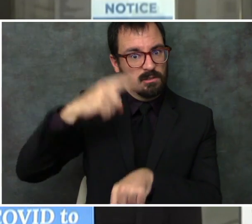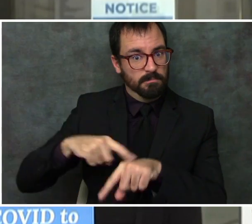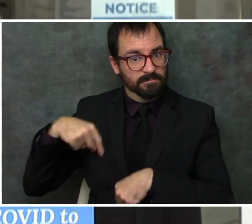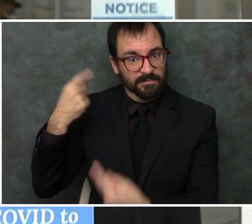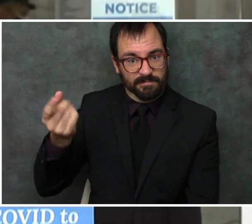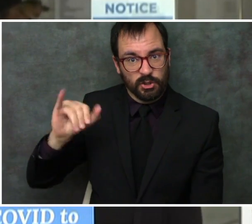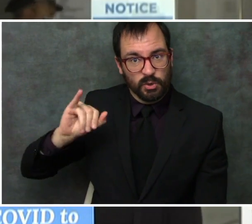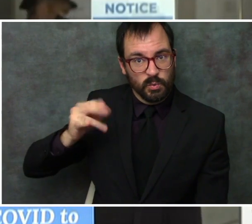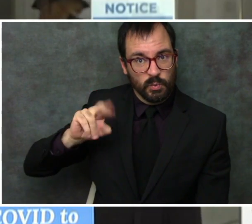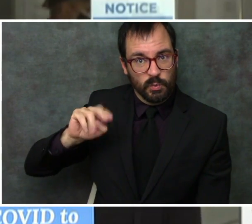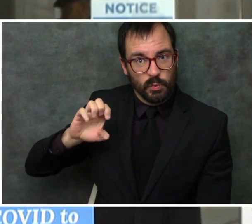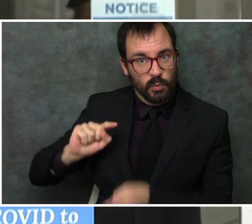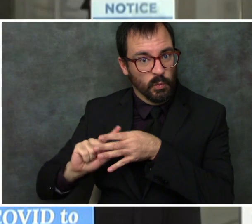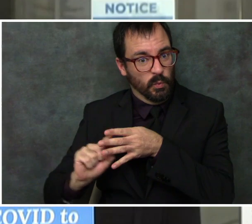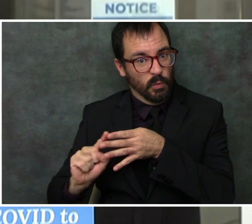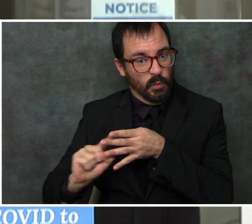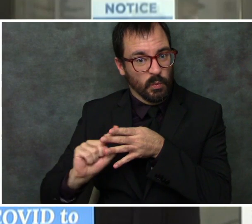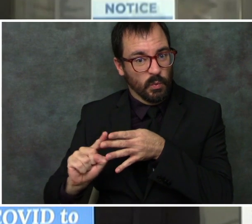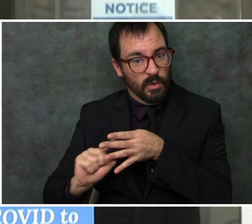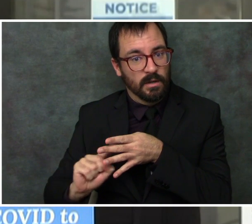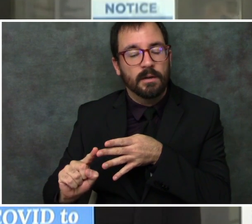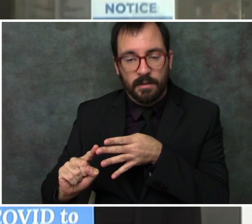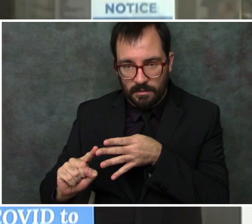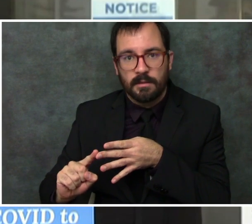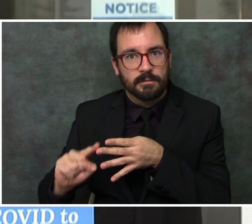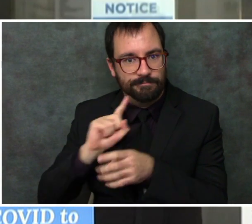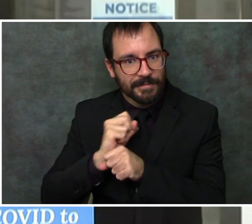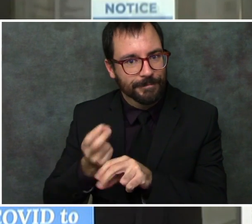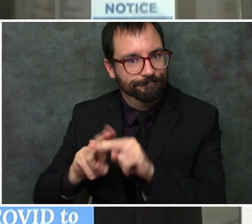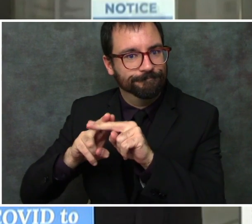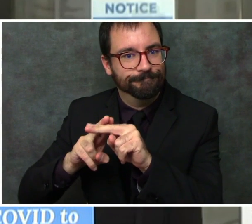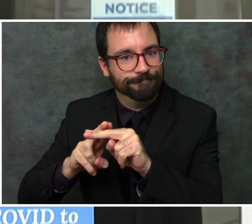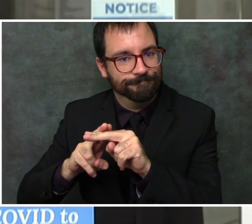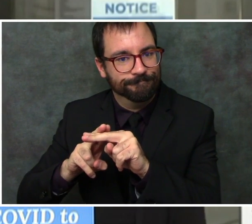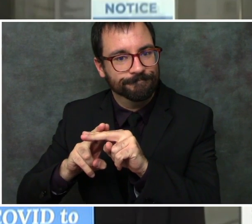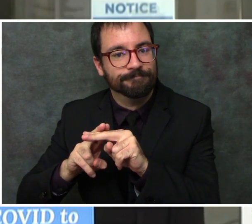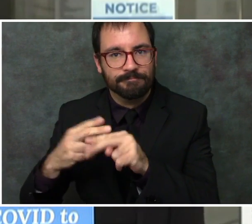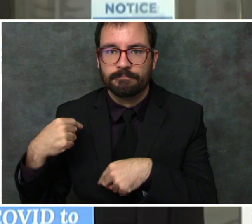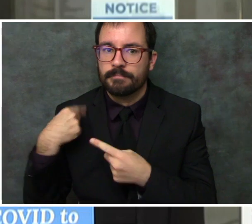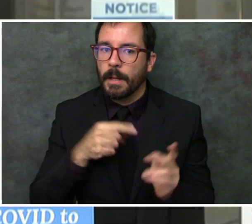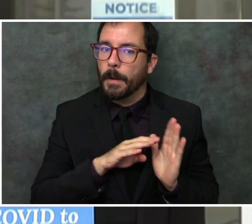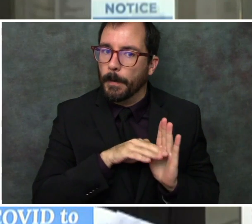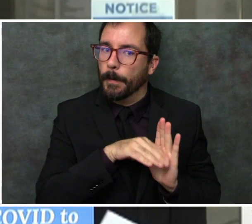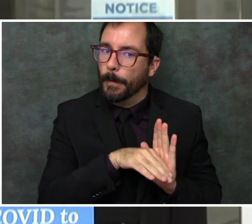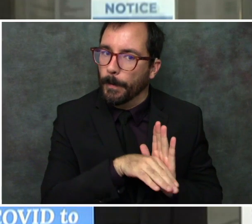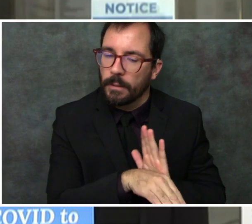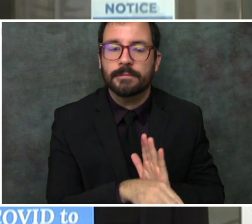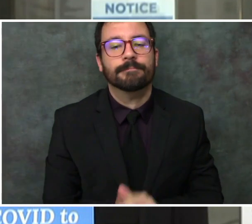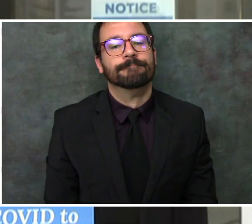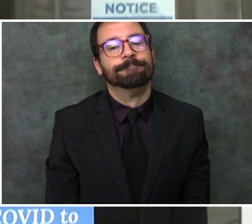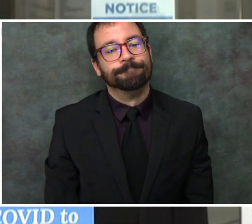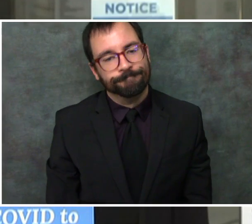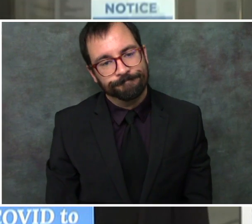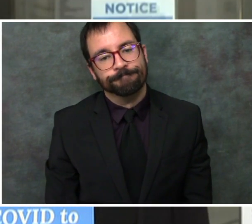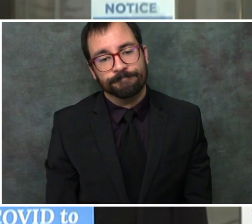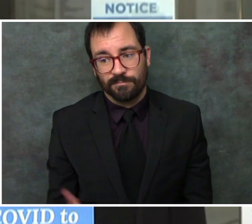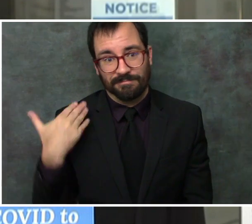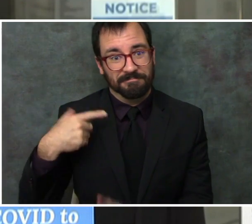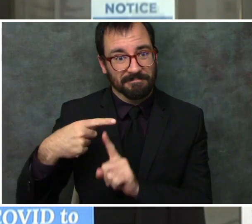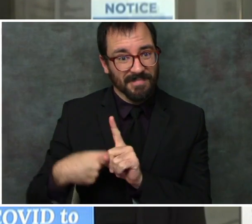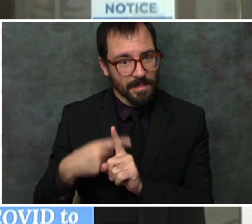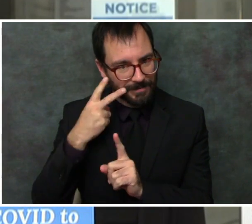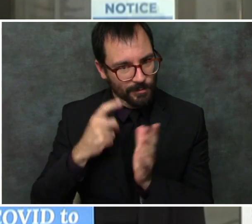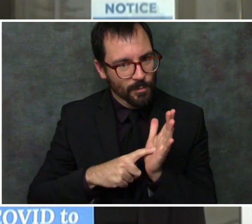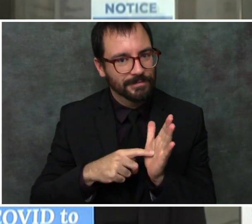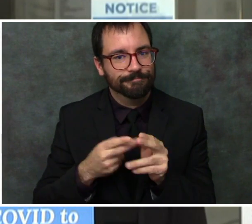a small uptick over the course of the last month or so, what we need to look for is whether or not this is a trend, as I stated, or simply a